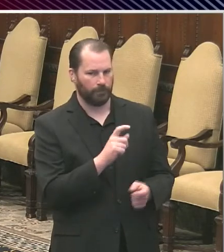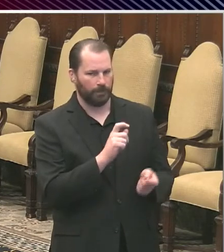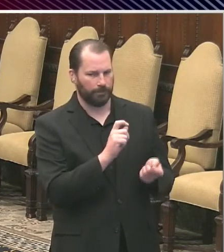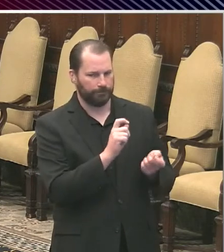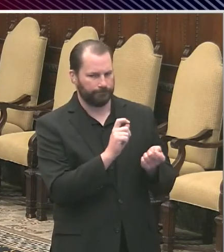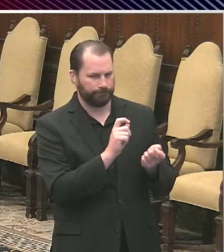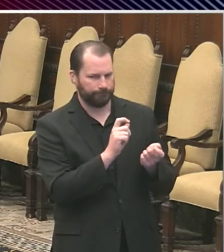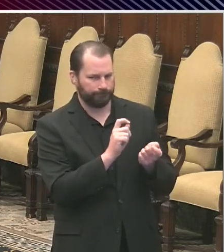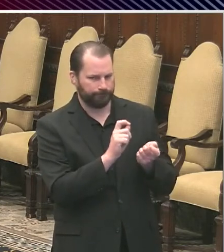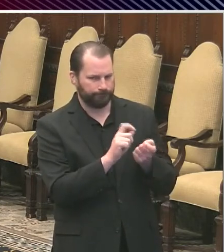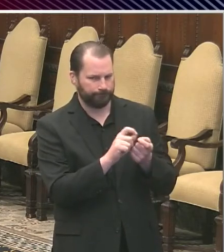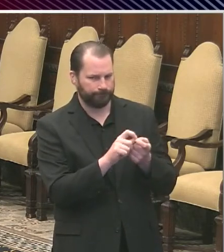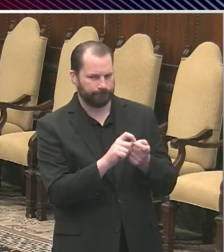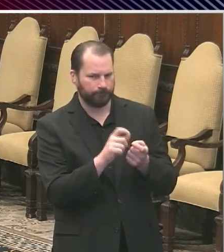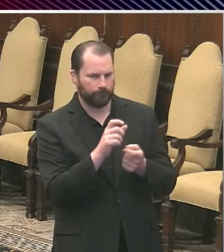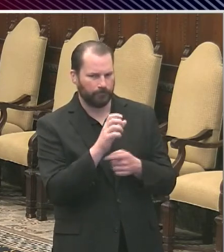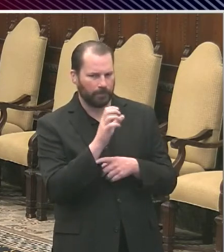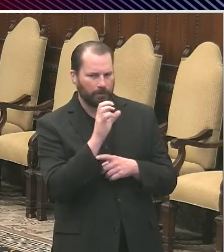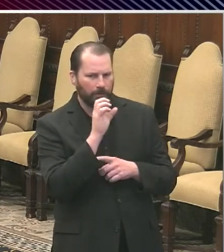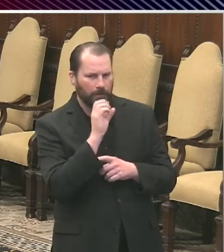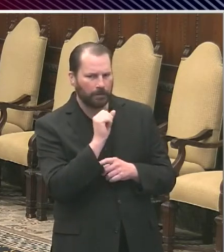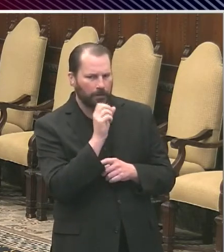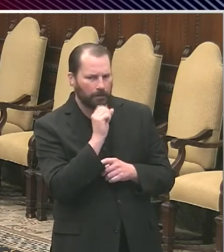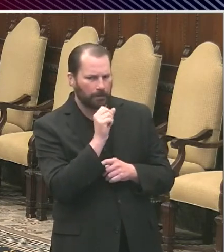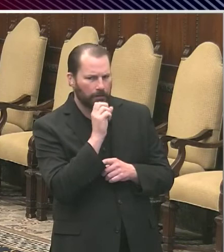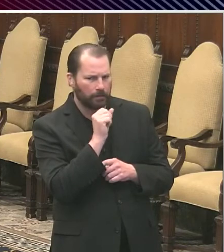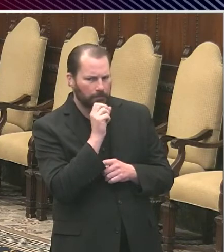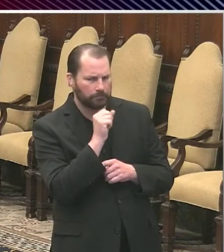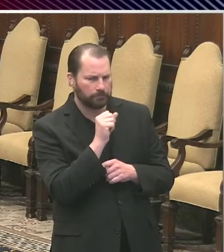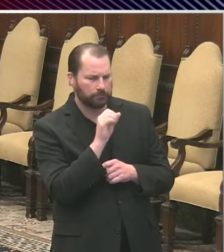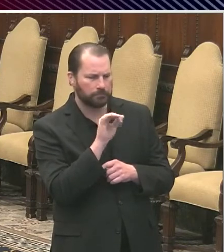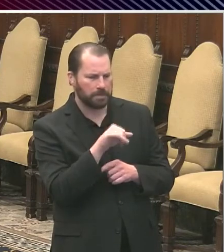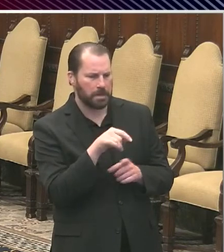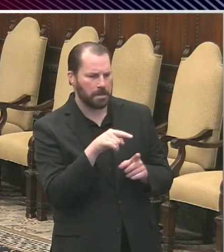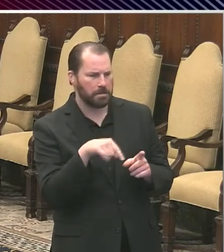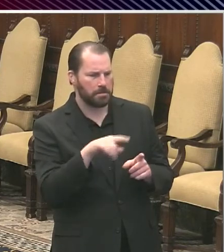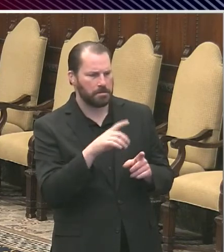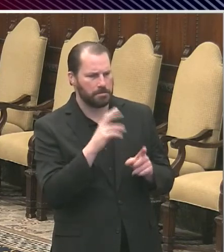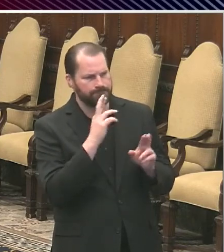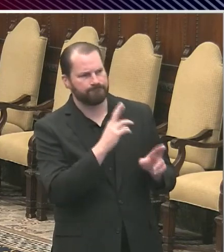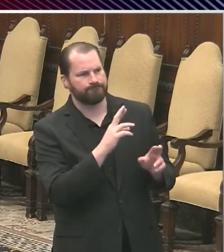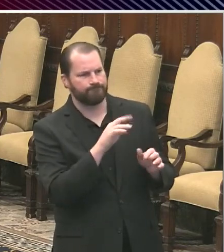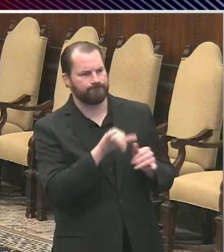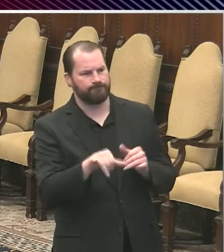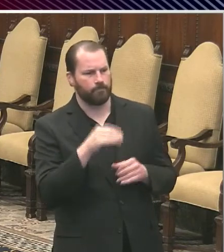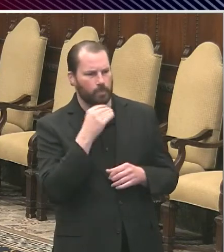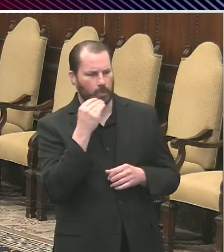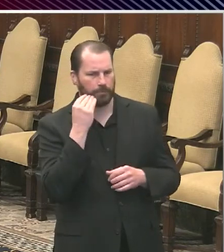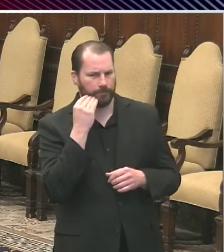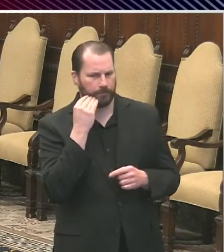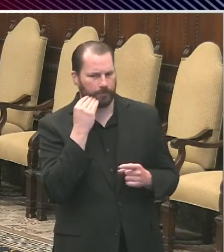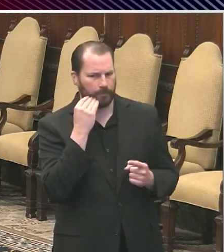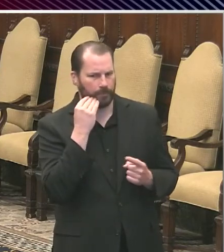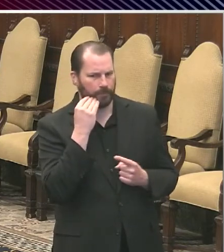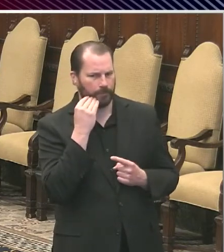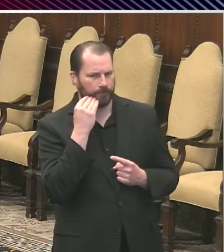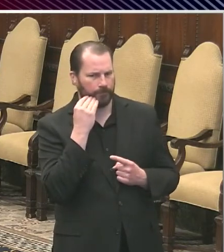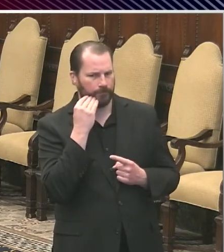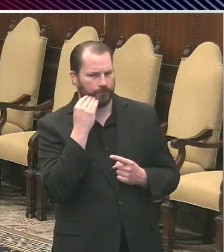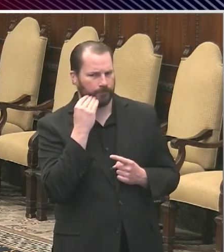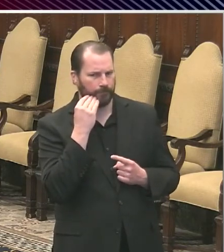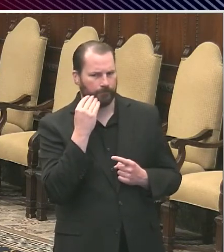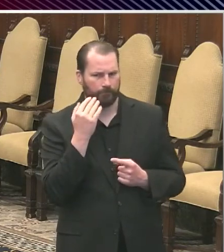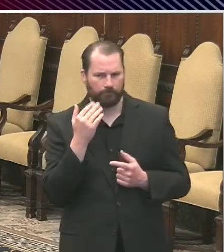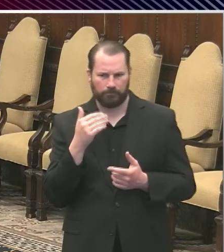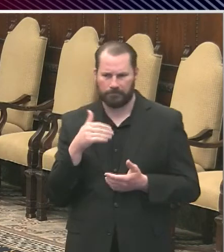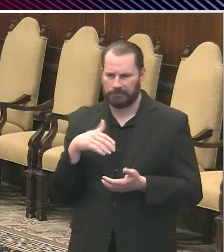We don't have any way of measuring that, neighborhood by neighborhood. People can drive around and see themselves, but there's no measurement to that. I